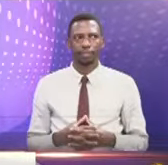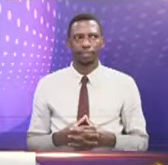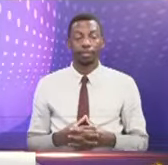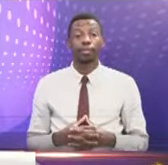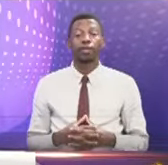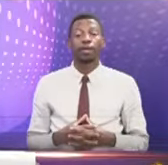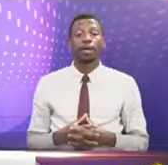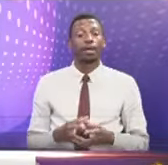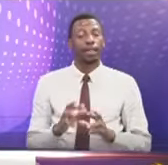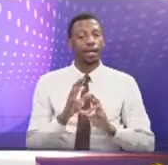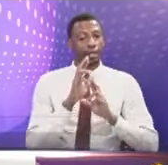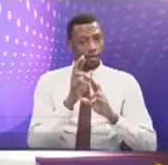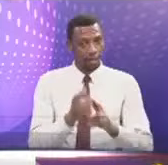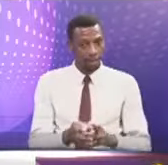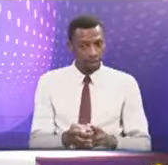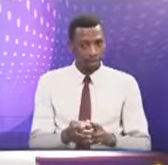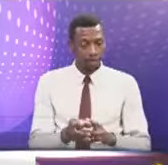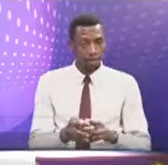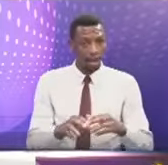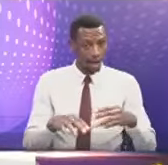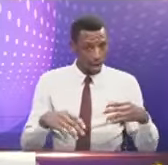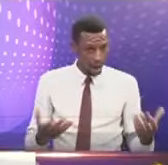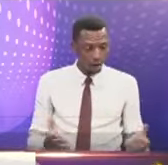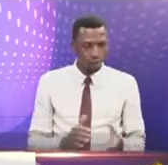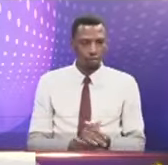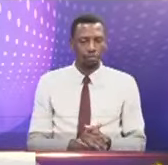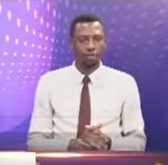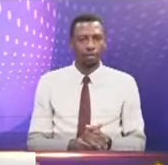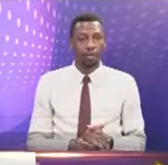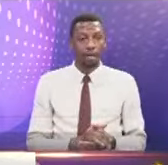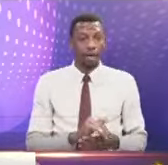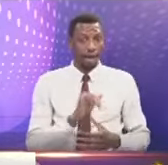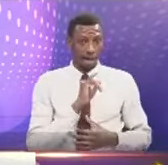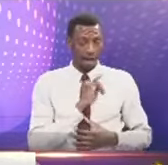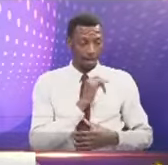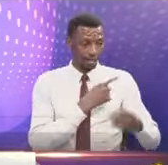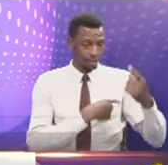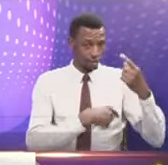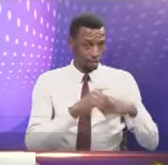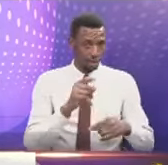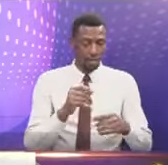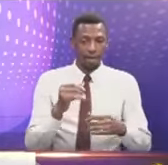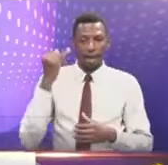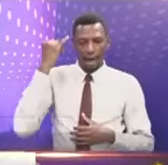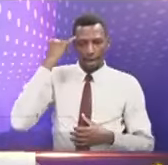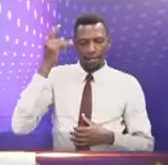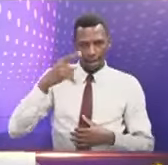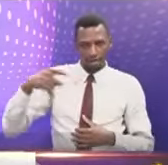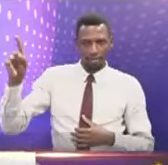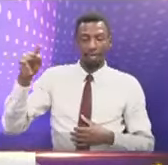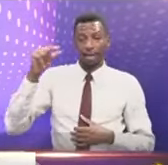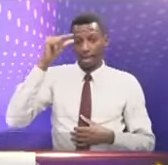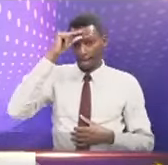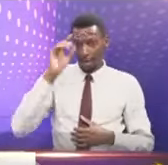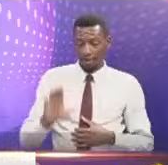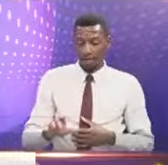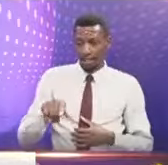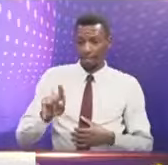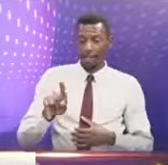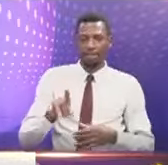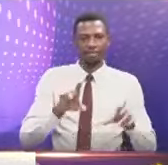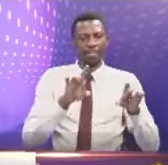the results are that the ayes have it, and the motion is passed, and the governor stands